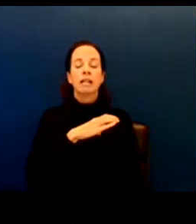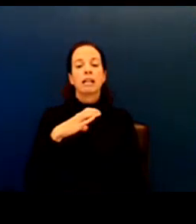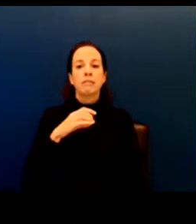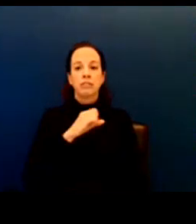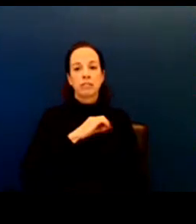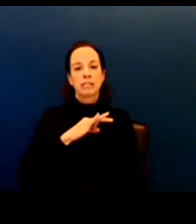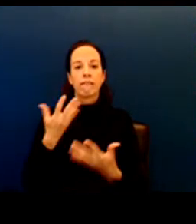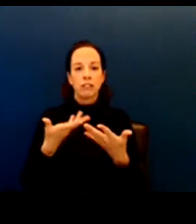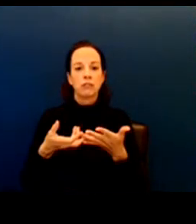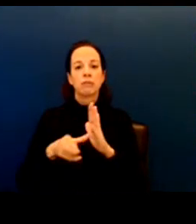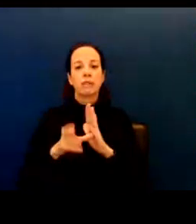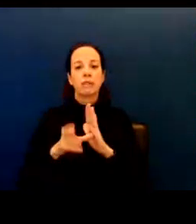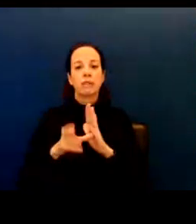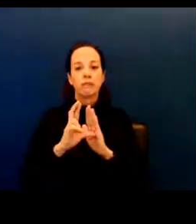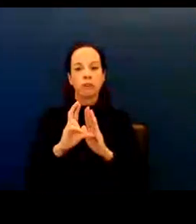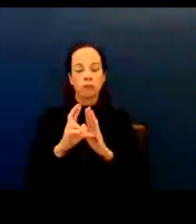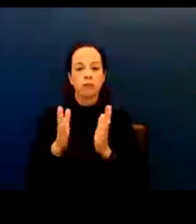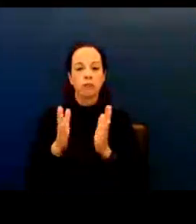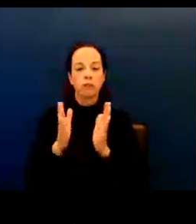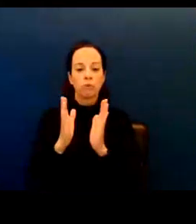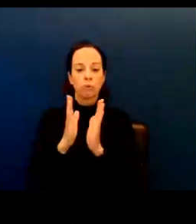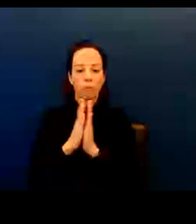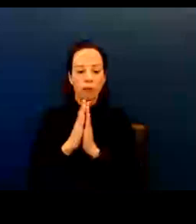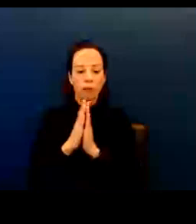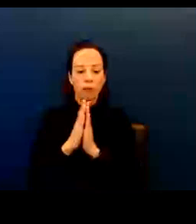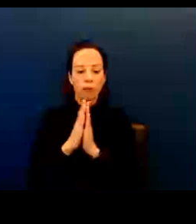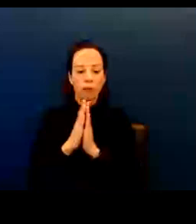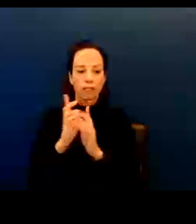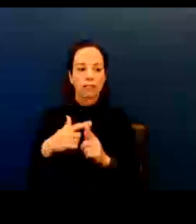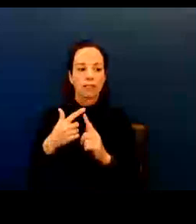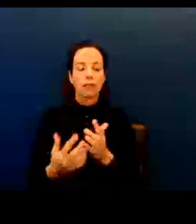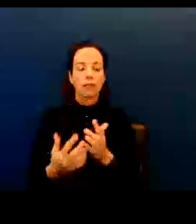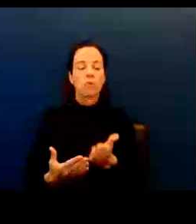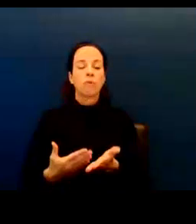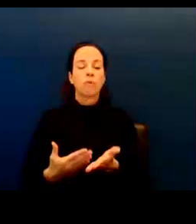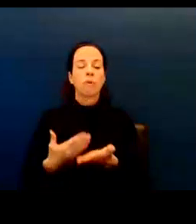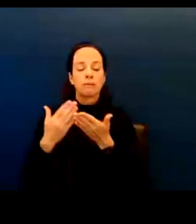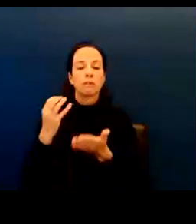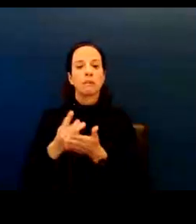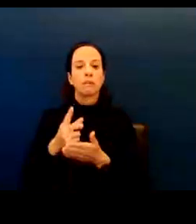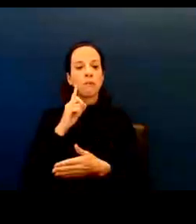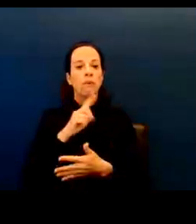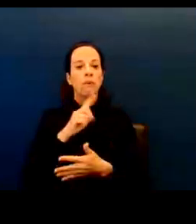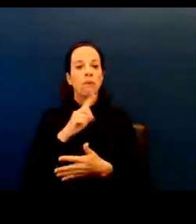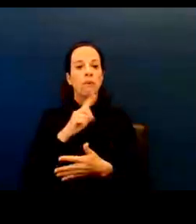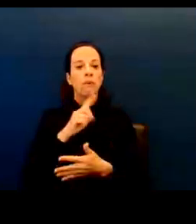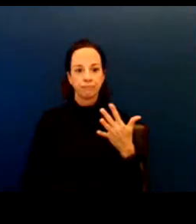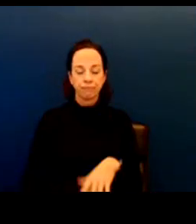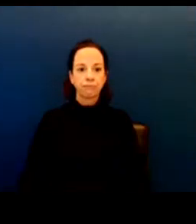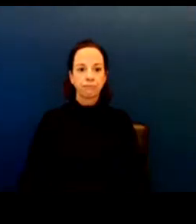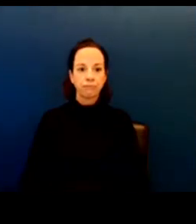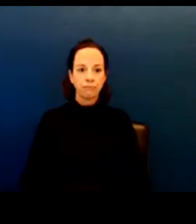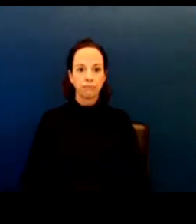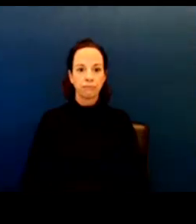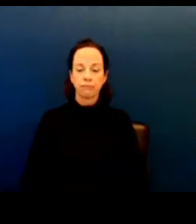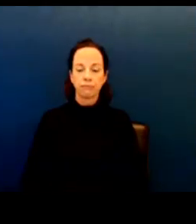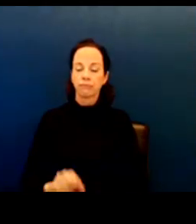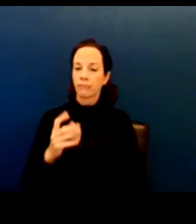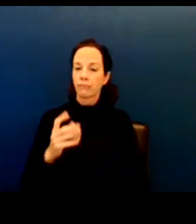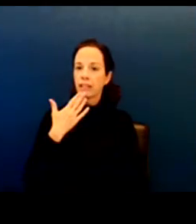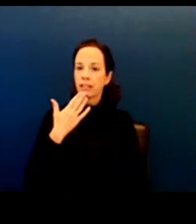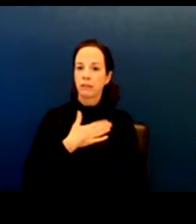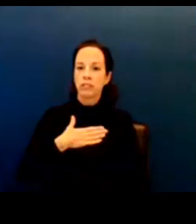these requests and recommends approval of tabs 140 to 143. All right, thank you. Appreciate that.